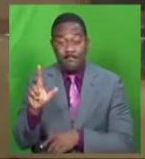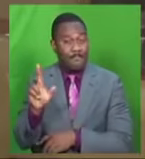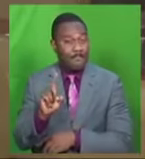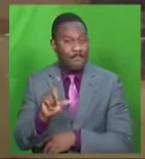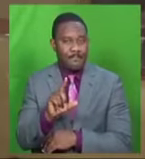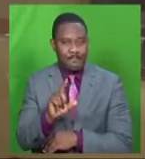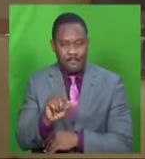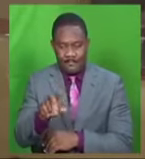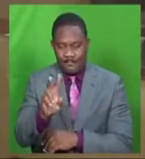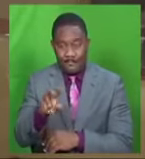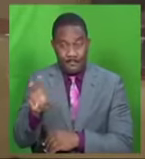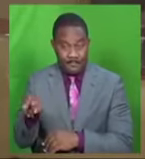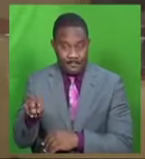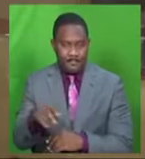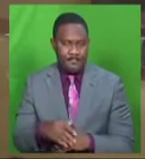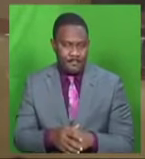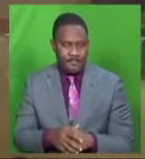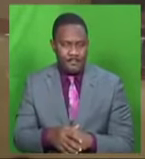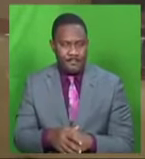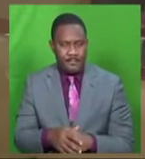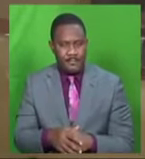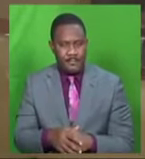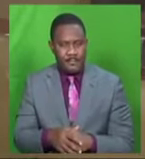Speaker, before I begin my debate,